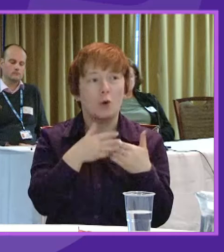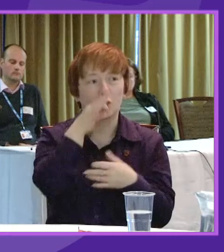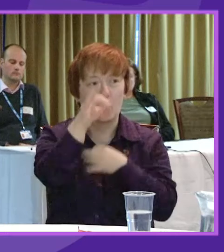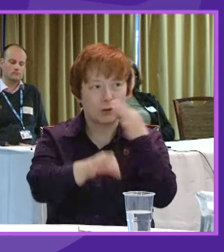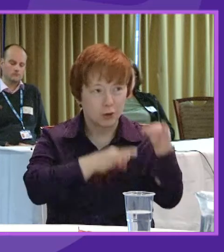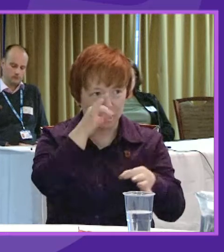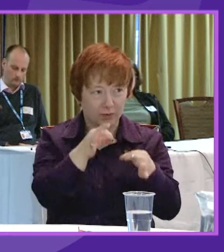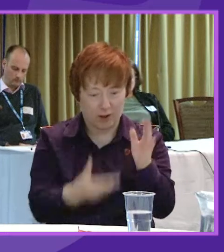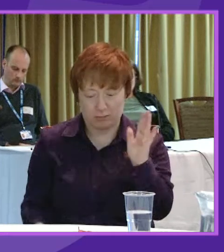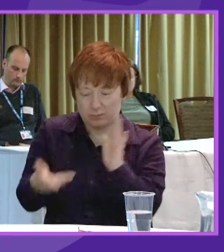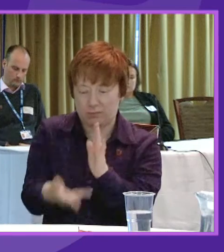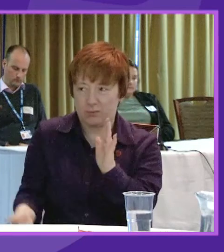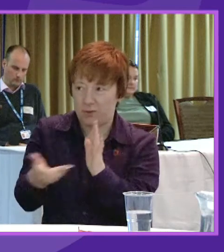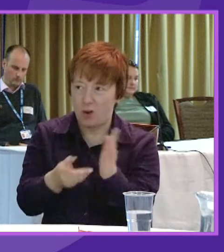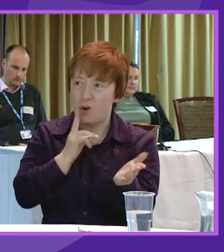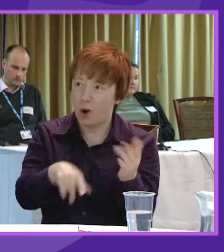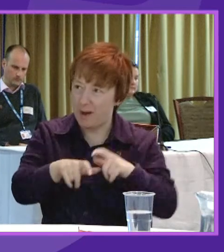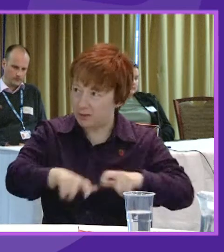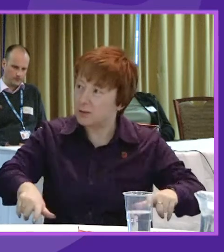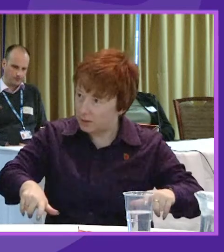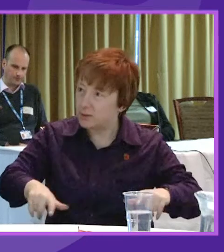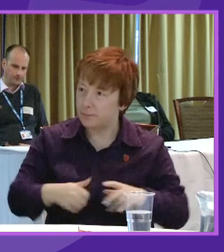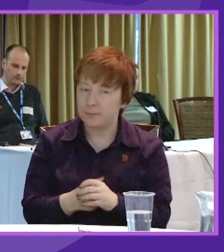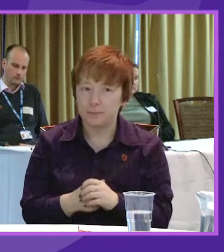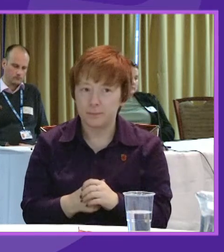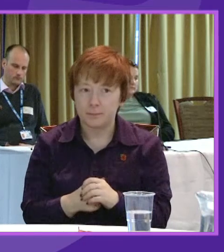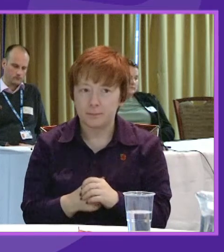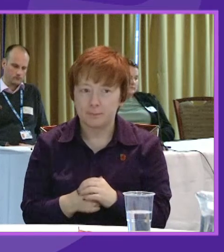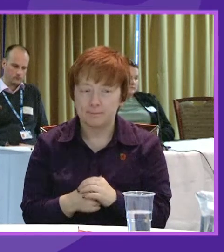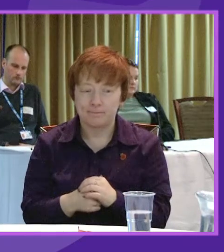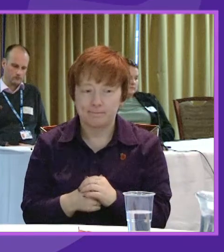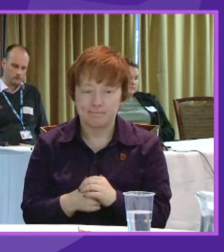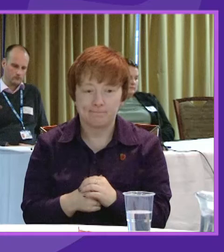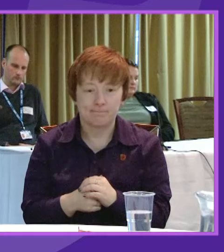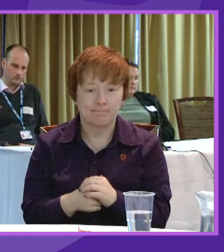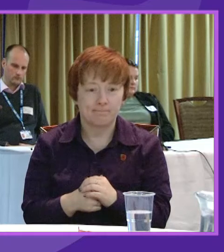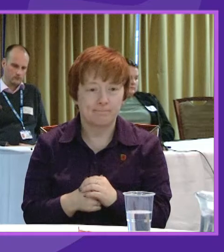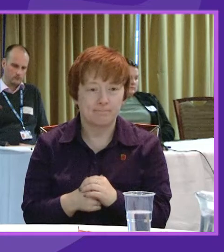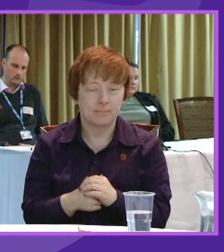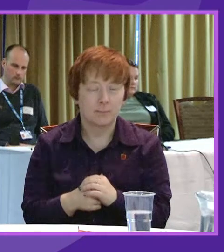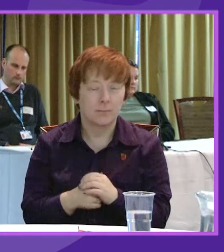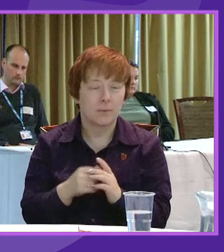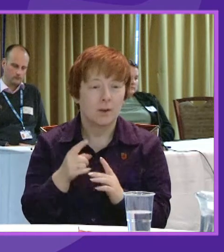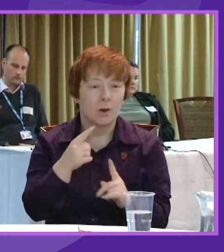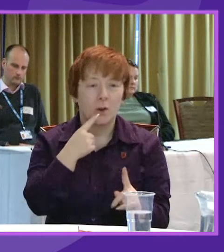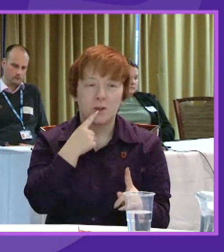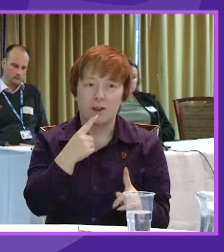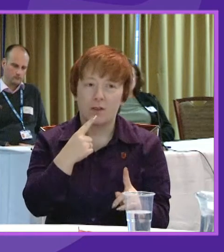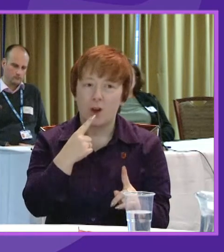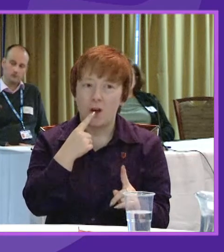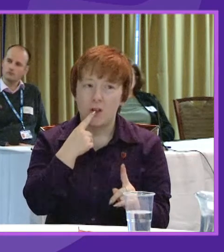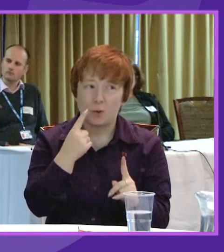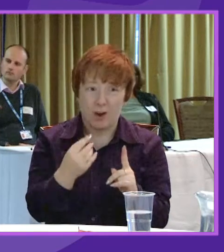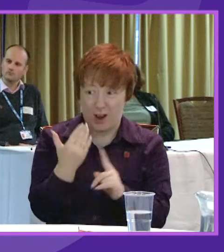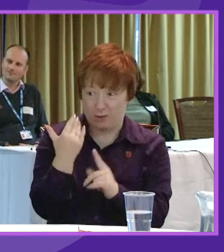additional comments separately at the end and then also attached to a small number of other questions. I'm just going to add that I've